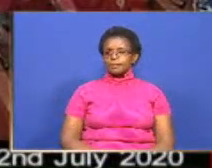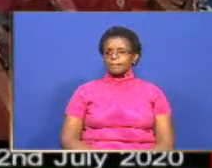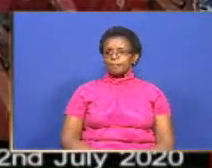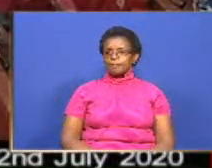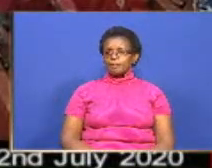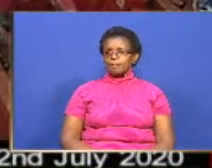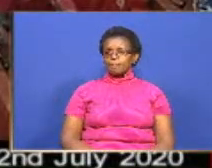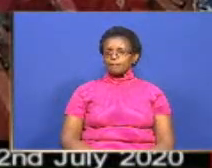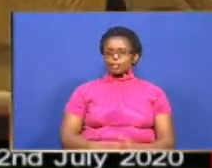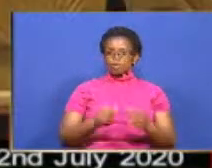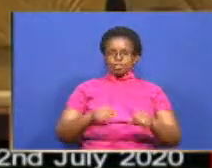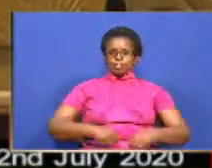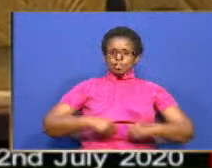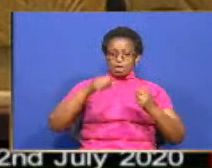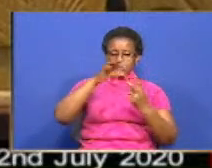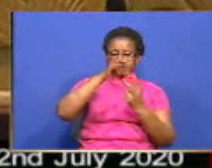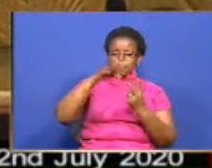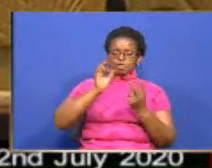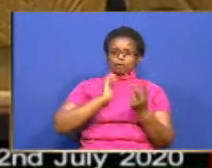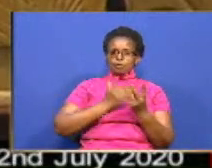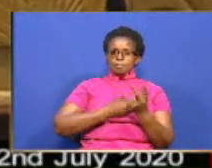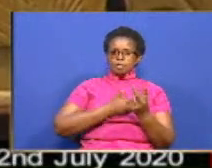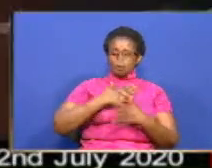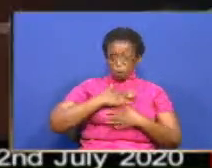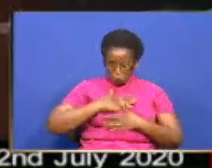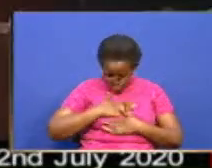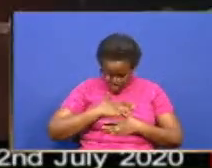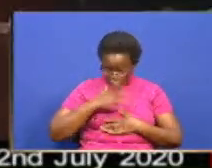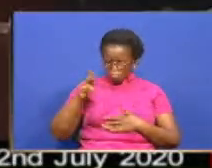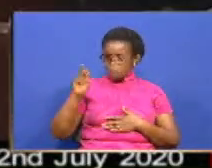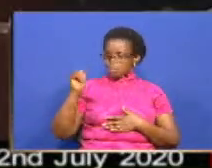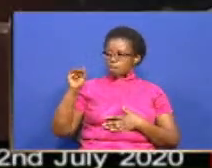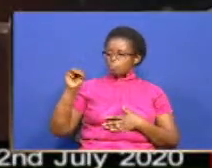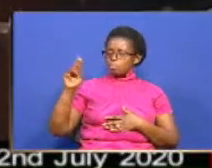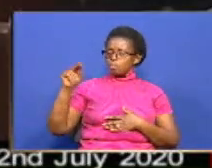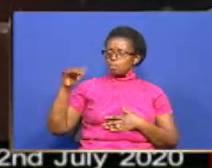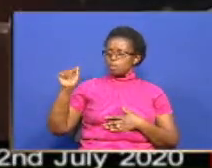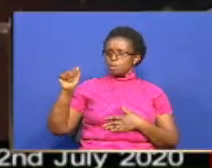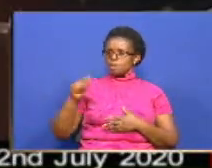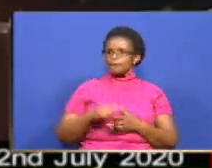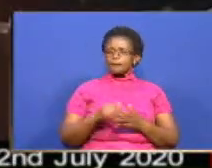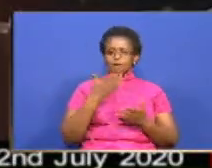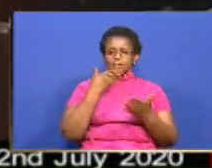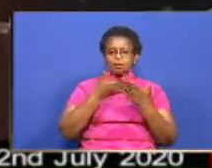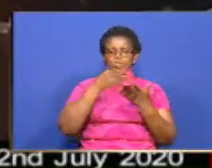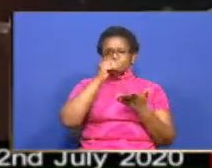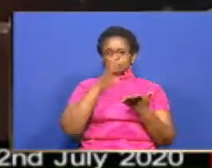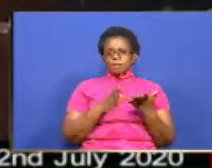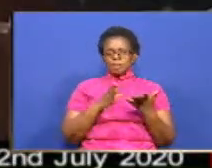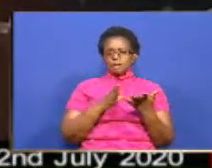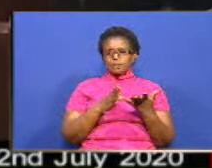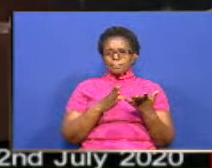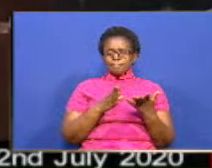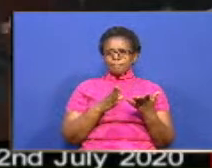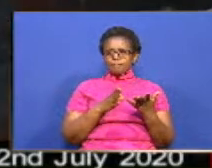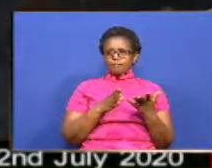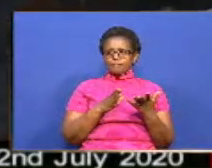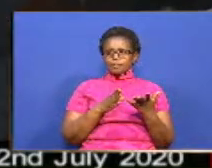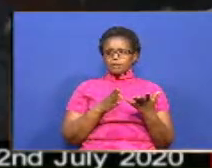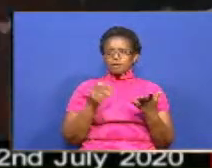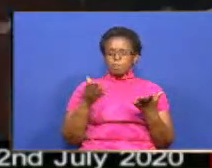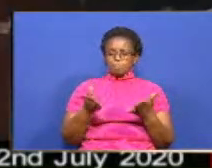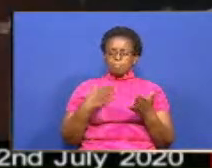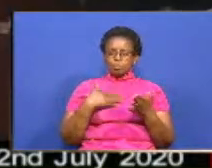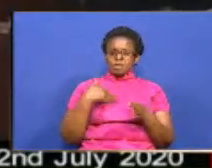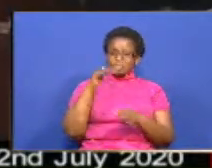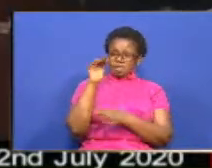Chair of Selection Committee, the Honorable Kimunya. Thank you, Mr. Speaker. And now I would formally request that